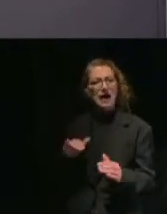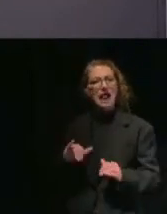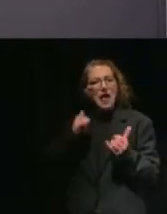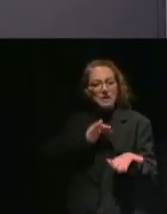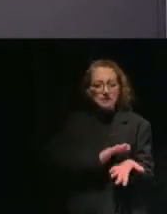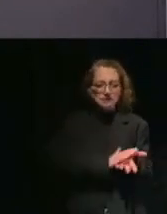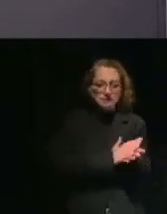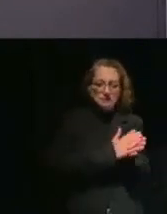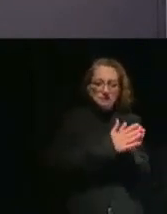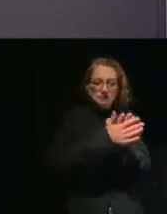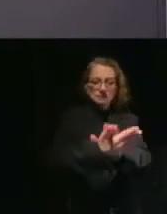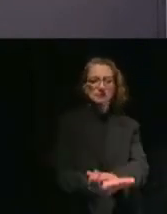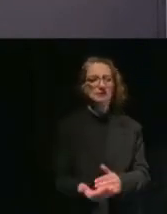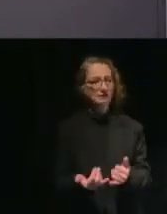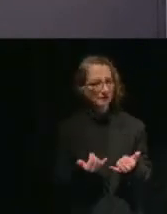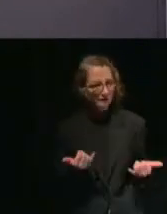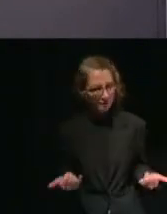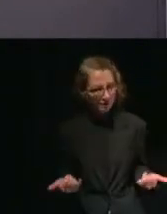And